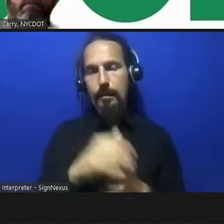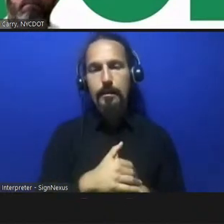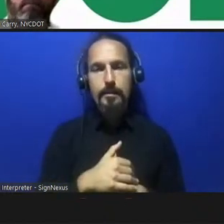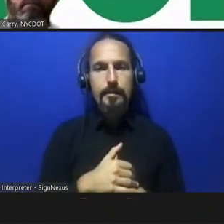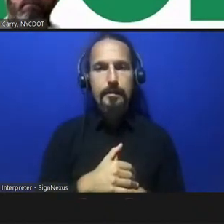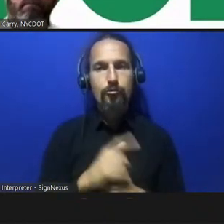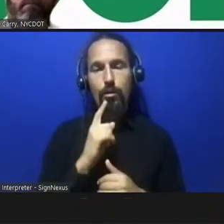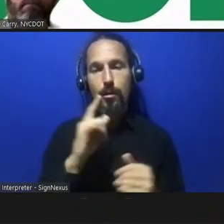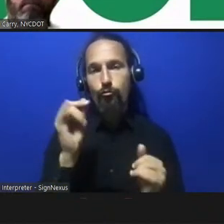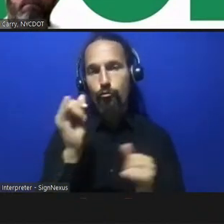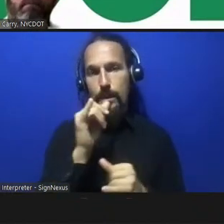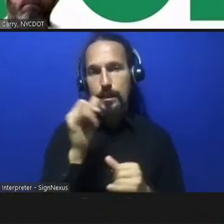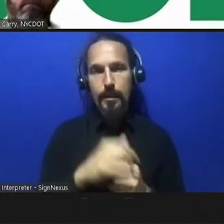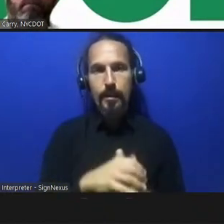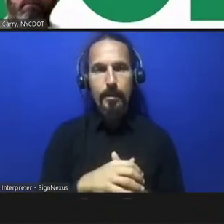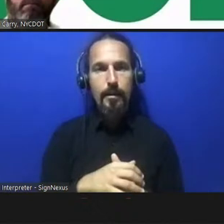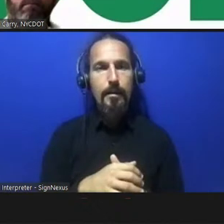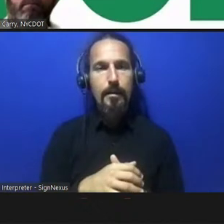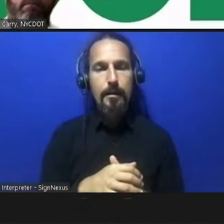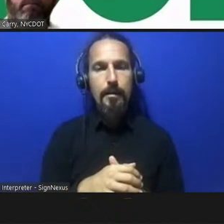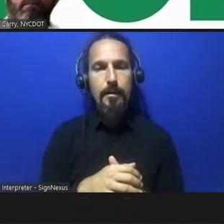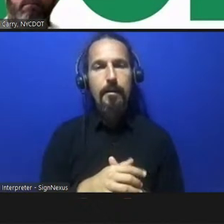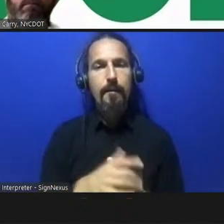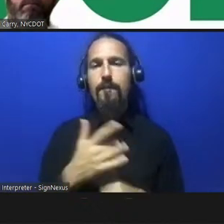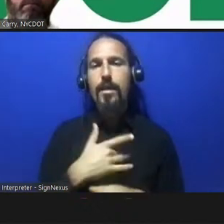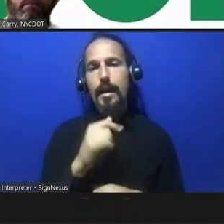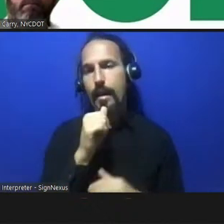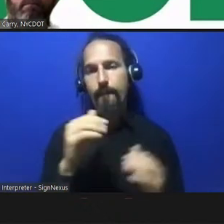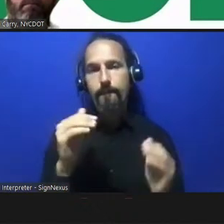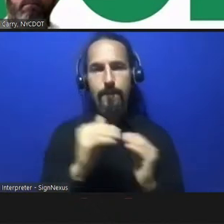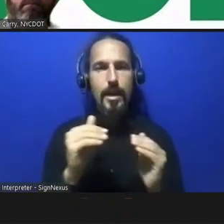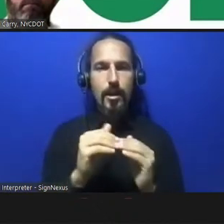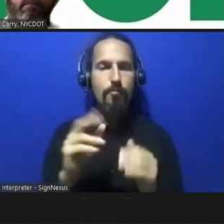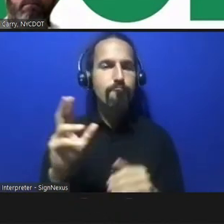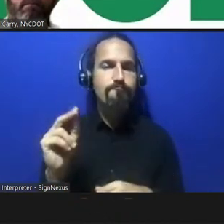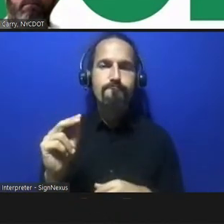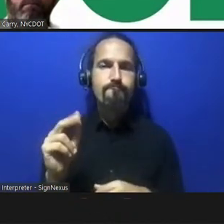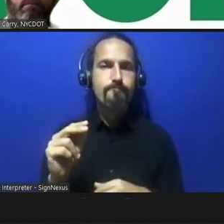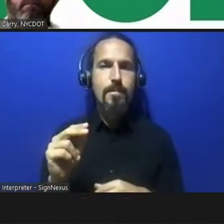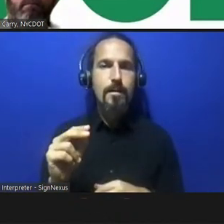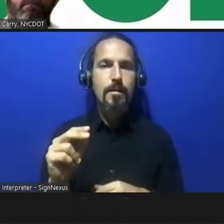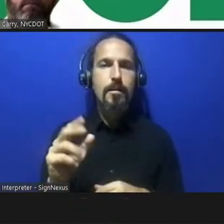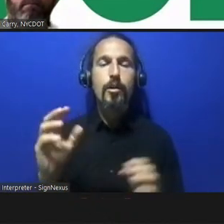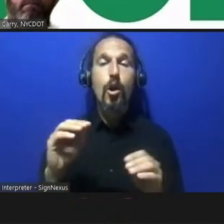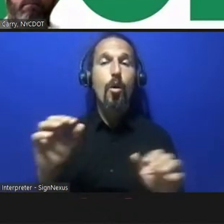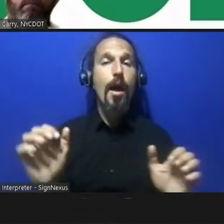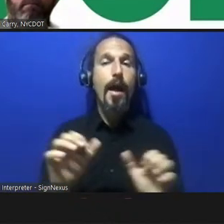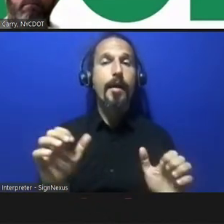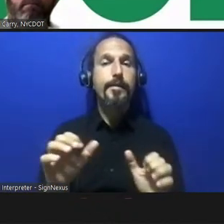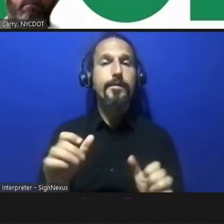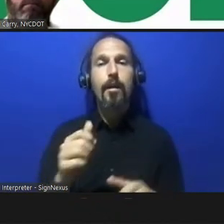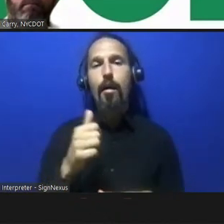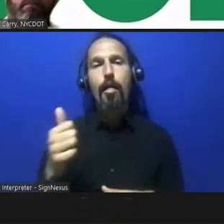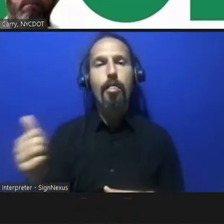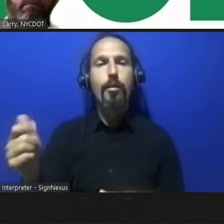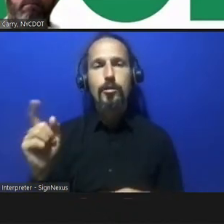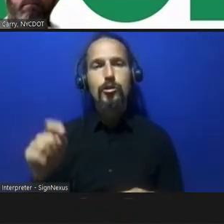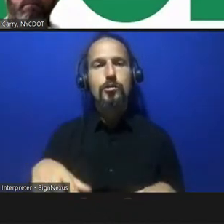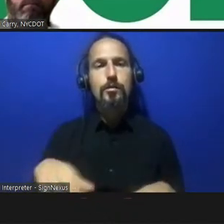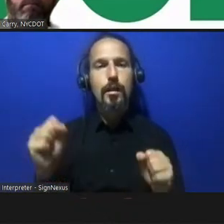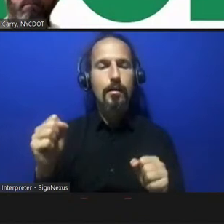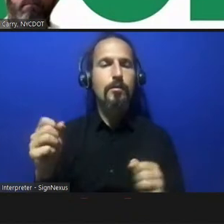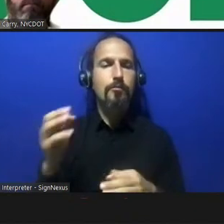it's ridiculous uh i don't think it's fair at all i think the no action alternative should should take place